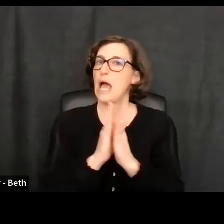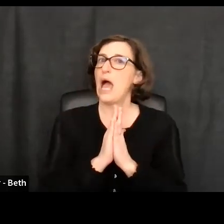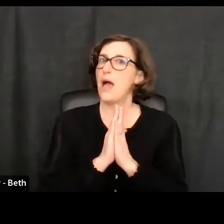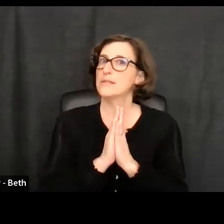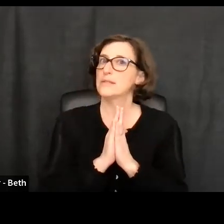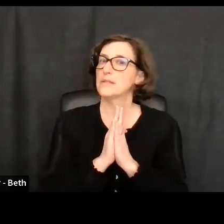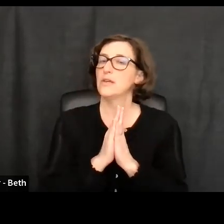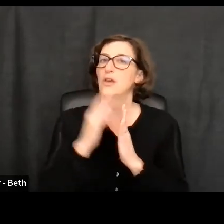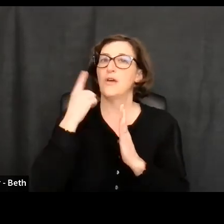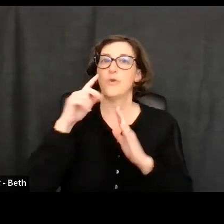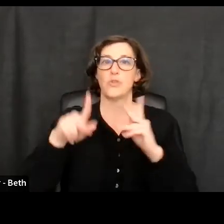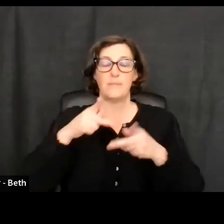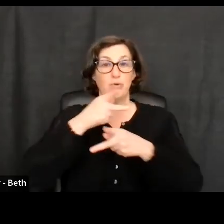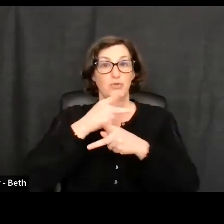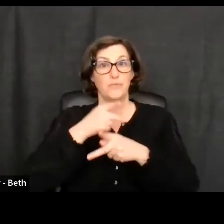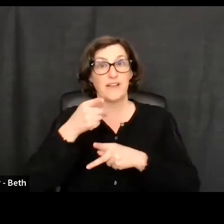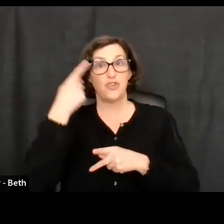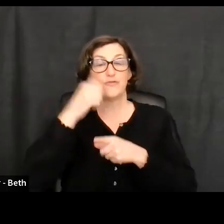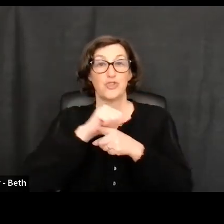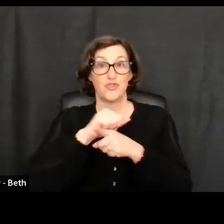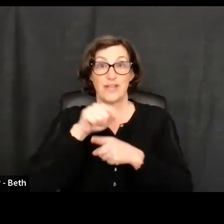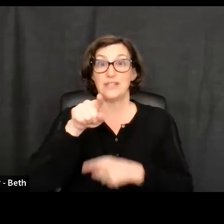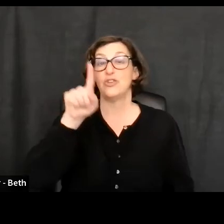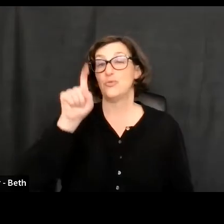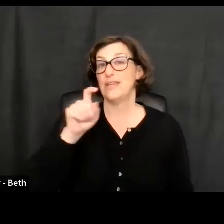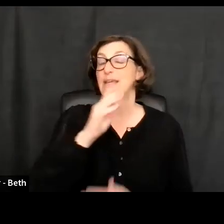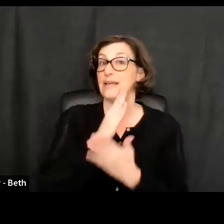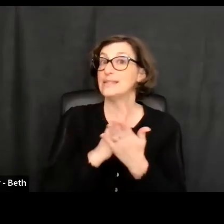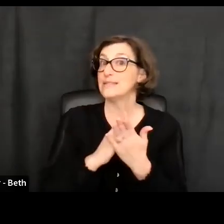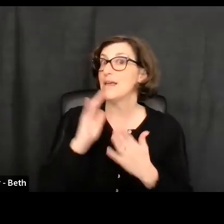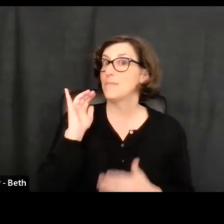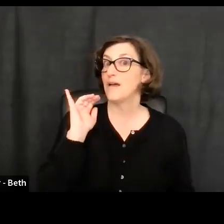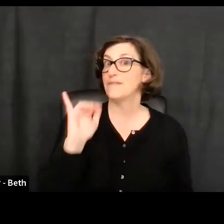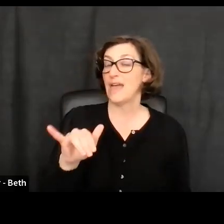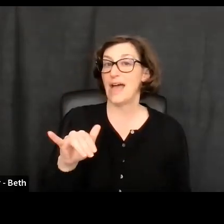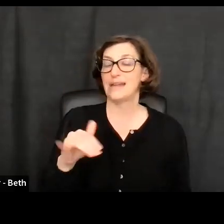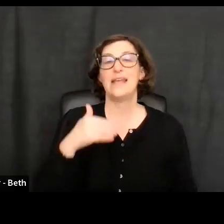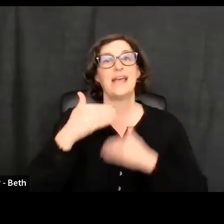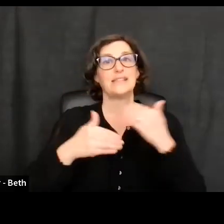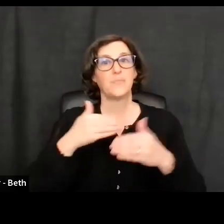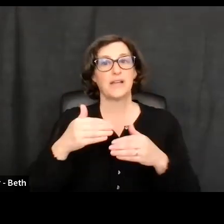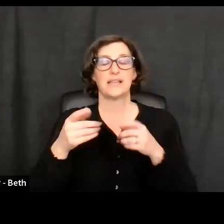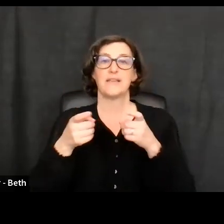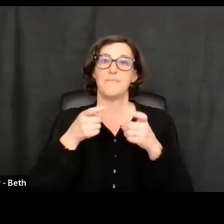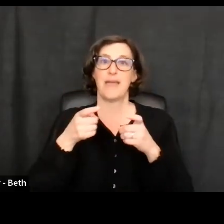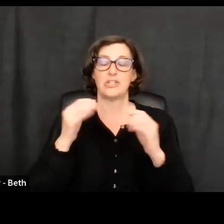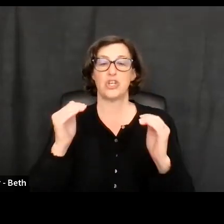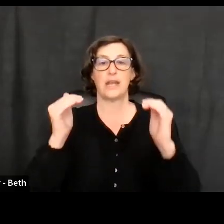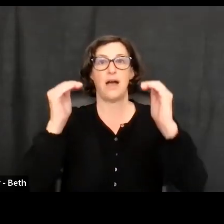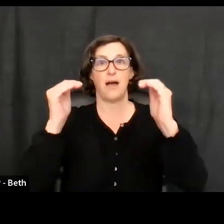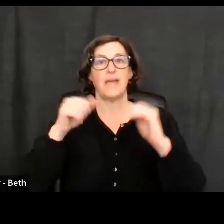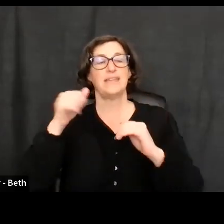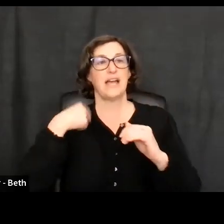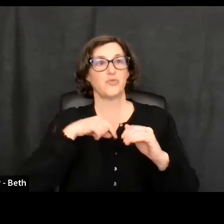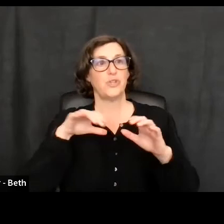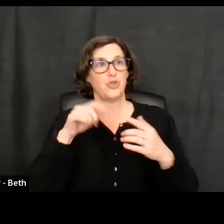you need to ask the people who supervise you for the training that you need. And some of that is a process of managing up. Yes, and we do this in all kinds of different